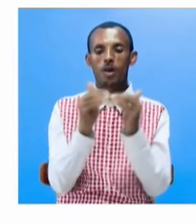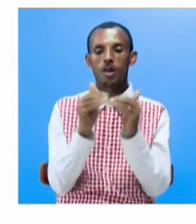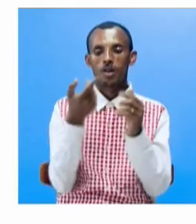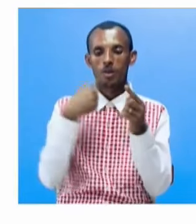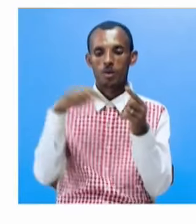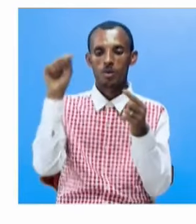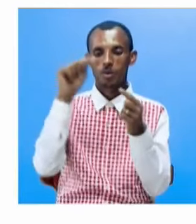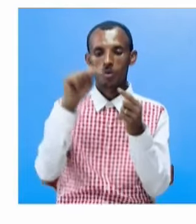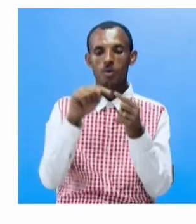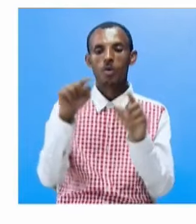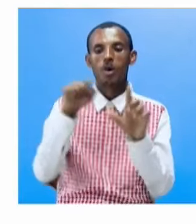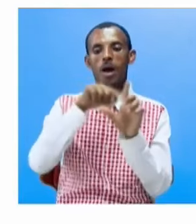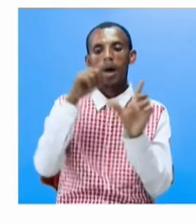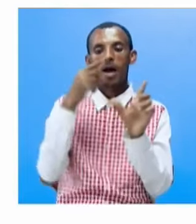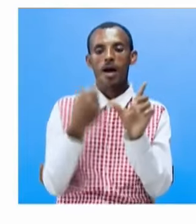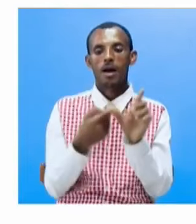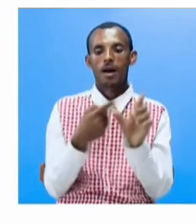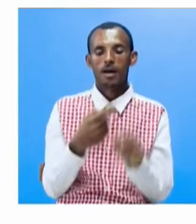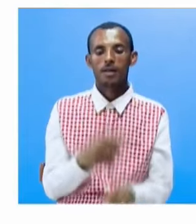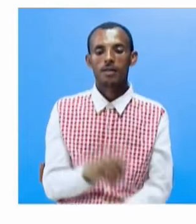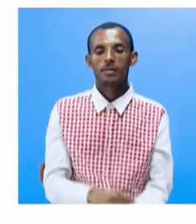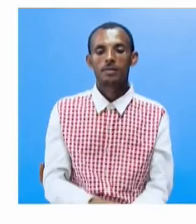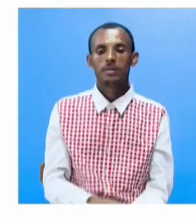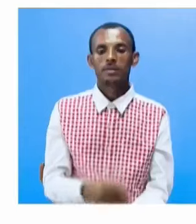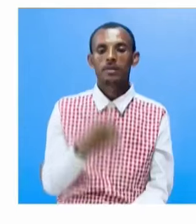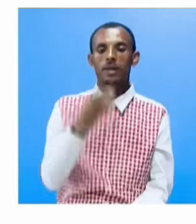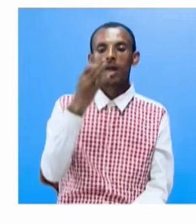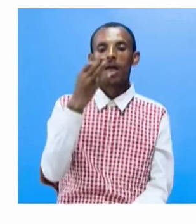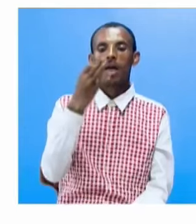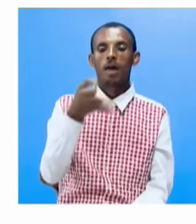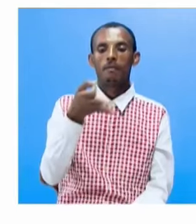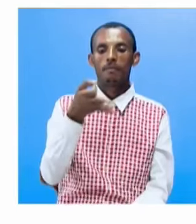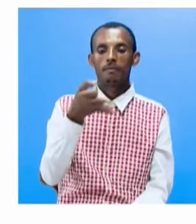to angle FED.